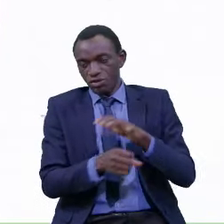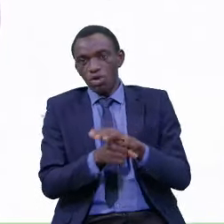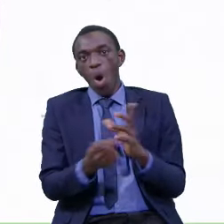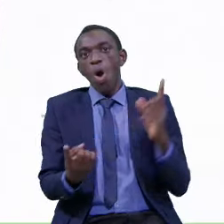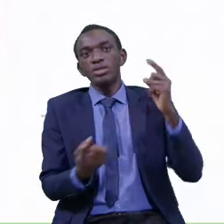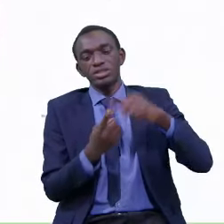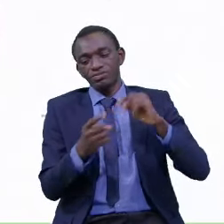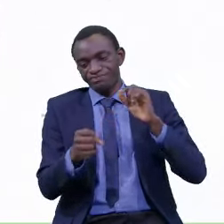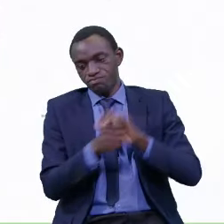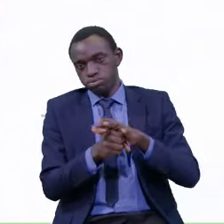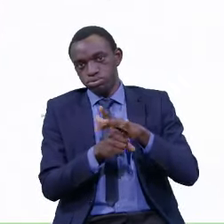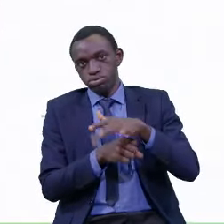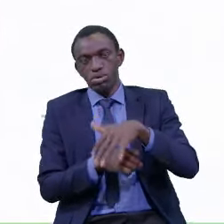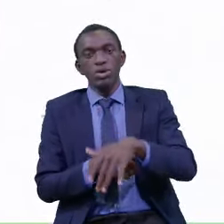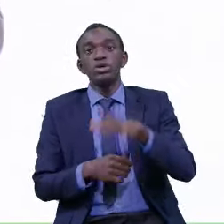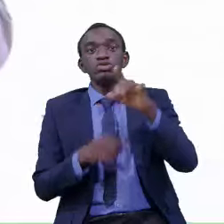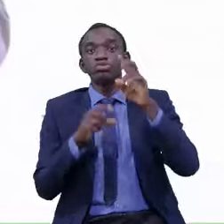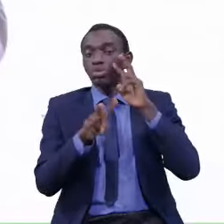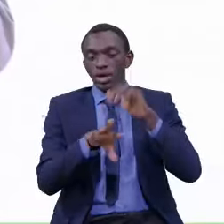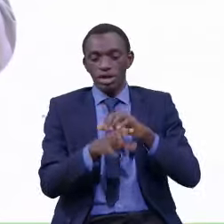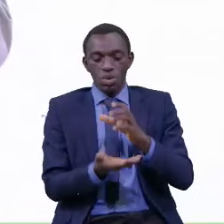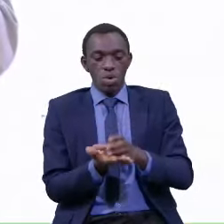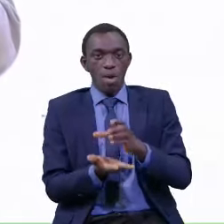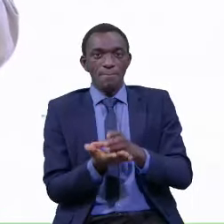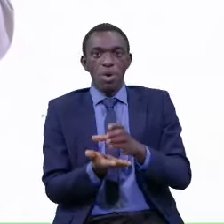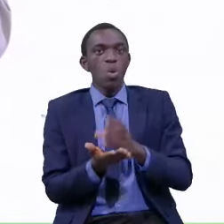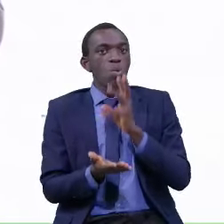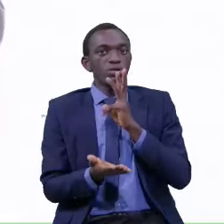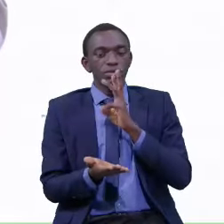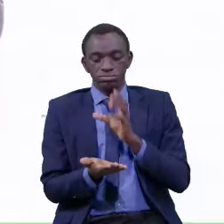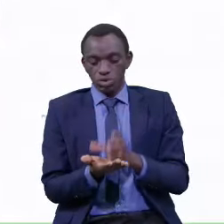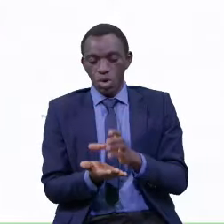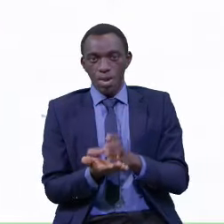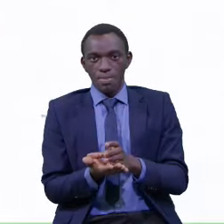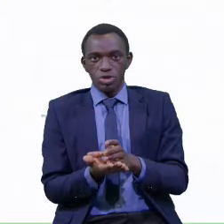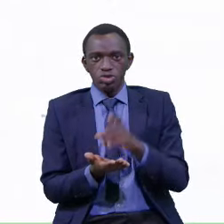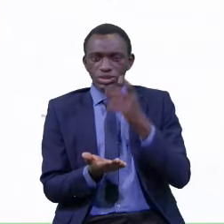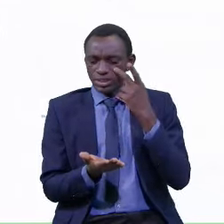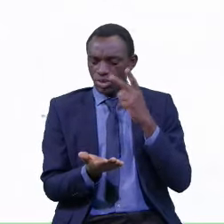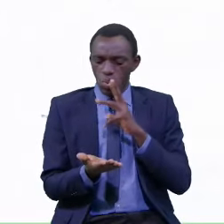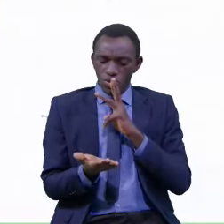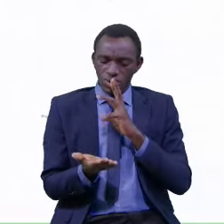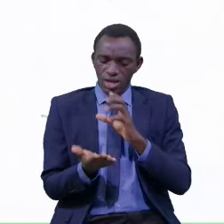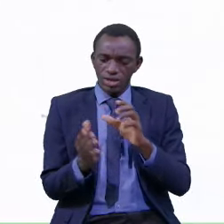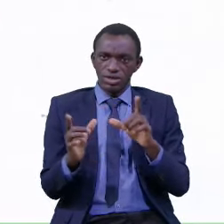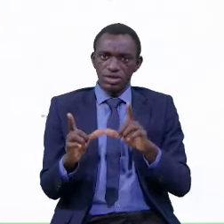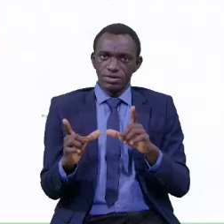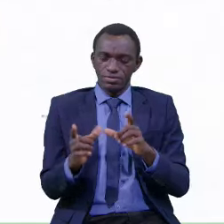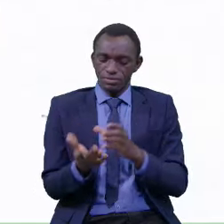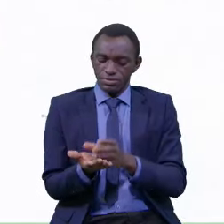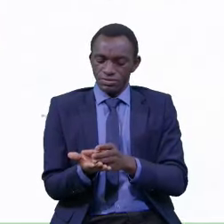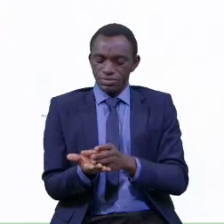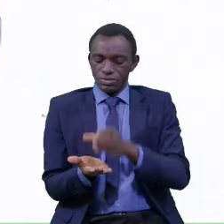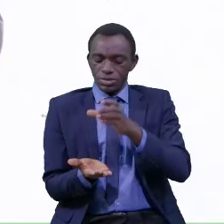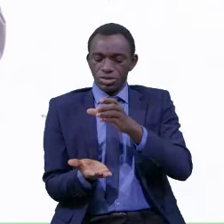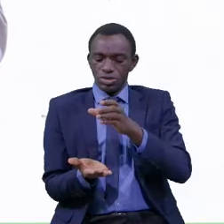like glass of water. And look at the water at the middle. It says, fill